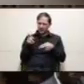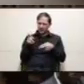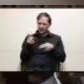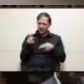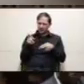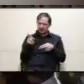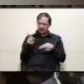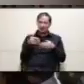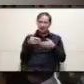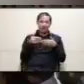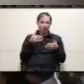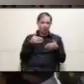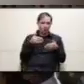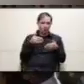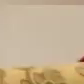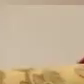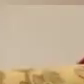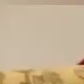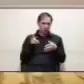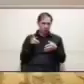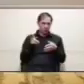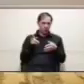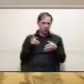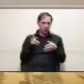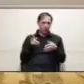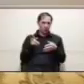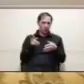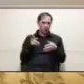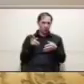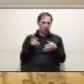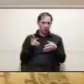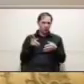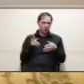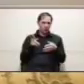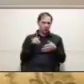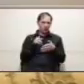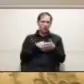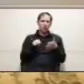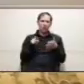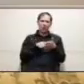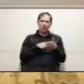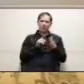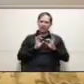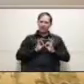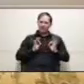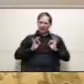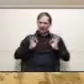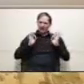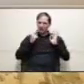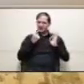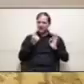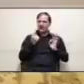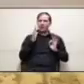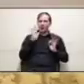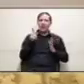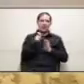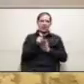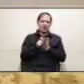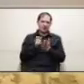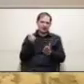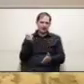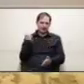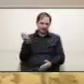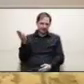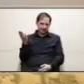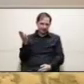earlier. What we have in front of us, and I think it's wrong for the mayor to say she'll make a submission when the